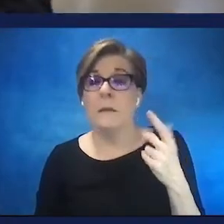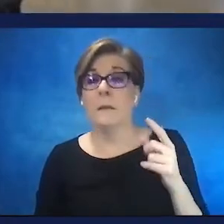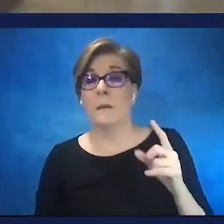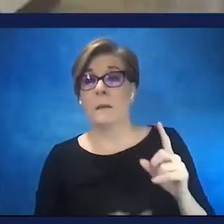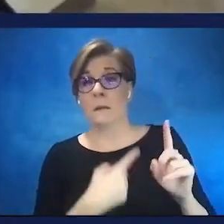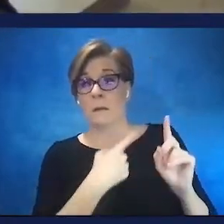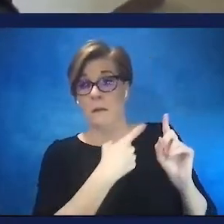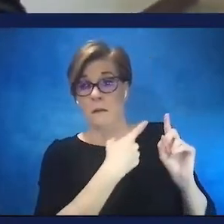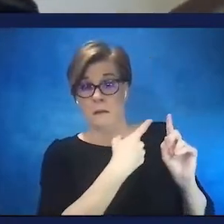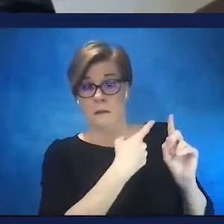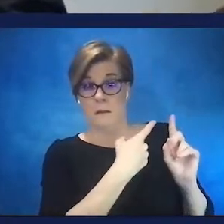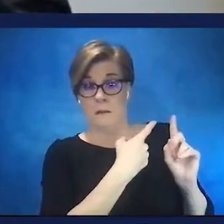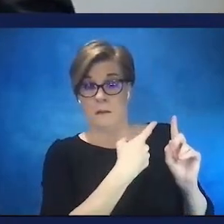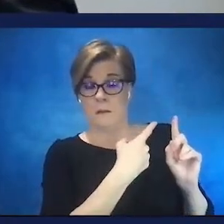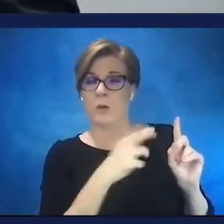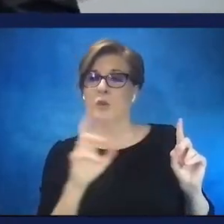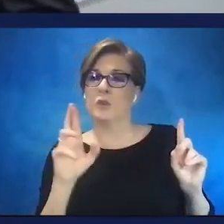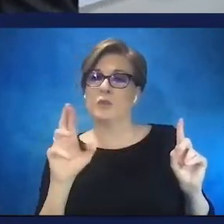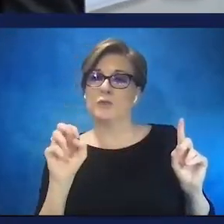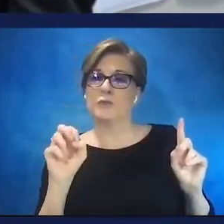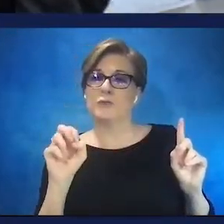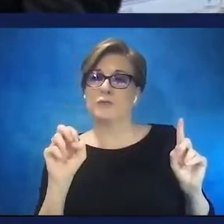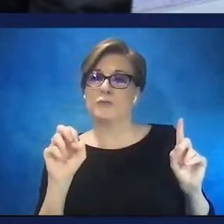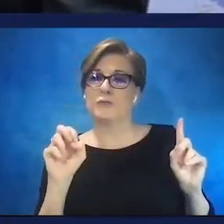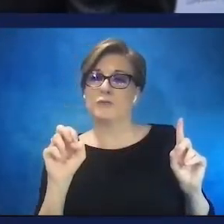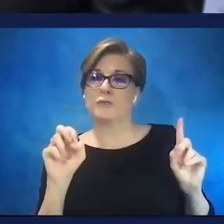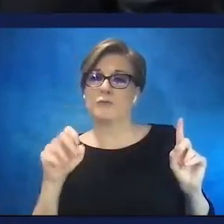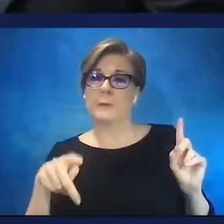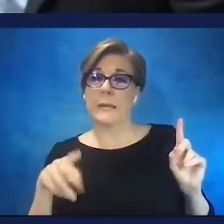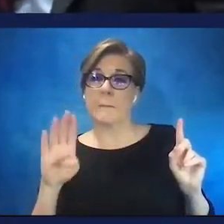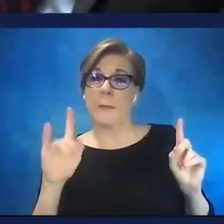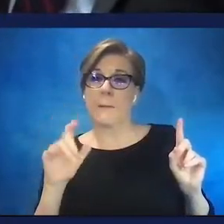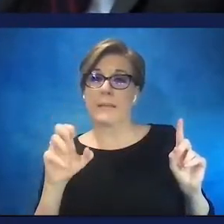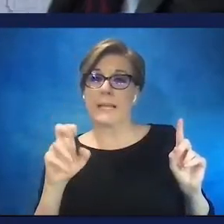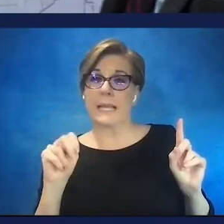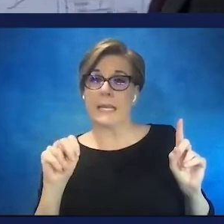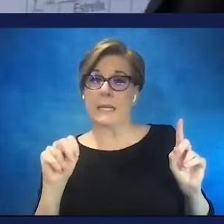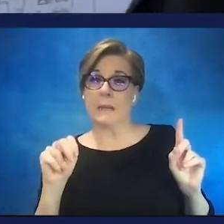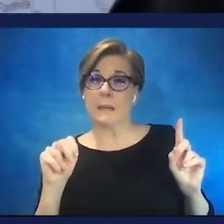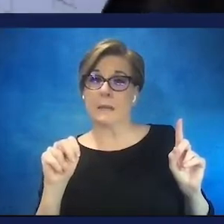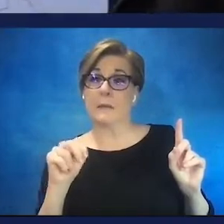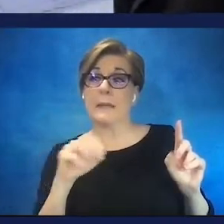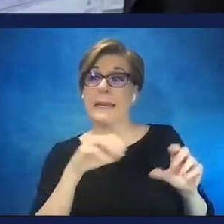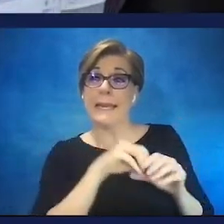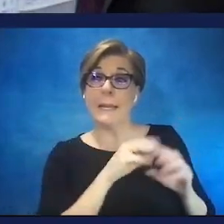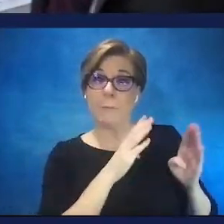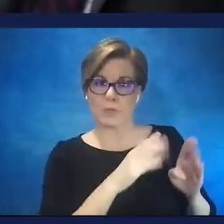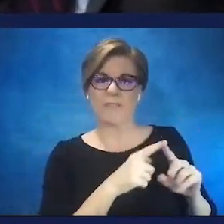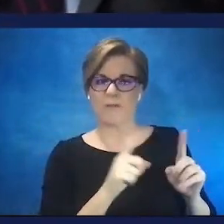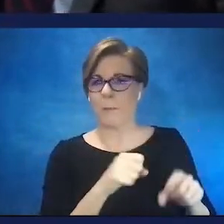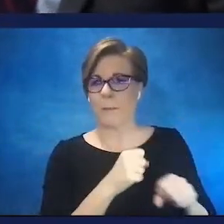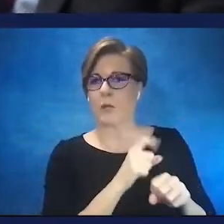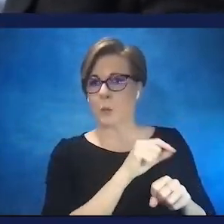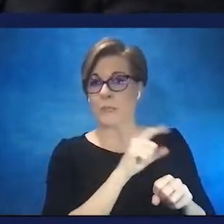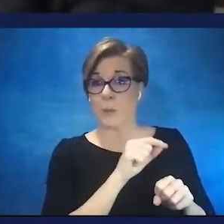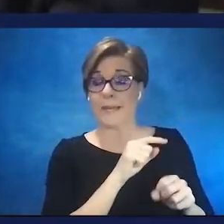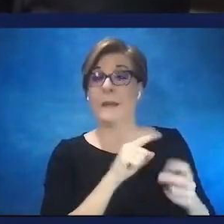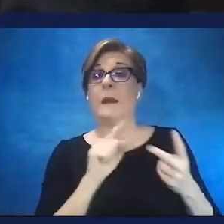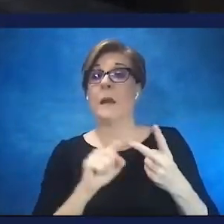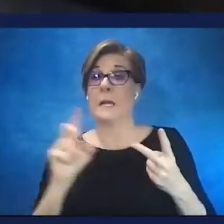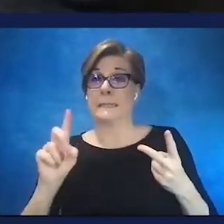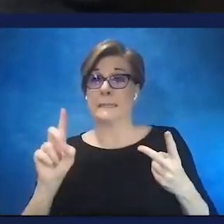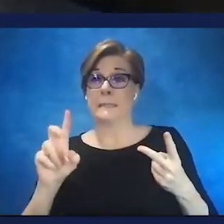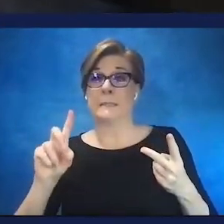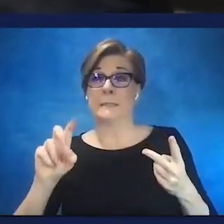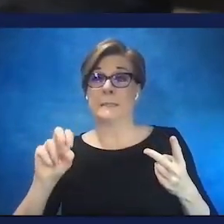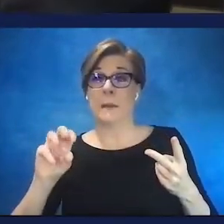right here is a Republican in-person voting from 2020. We have the Democratic in-person voting from 2020, and